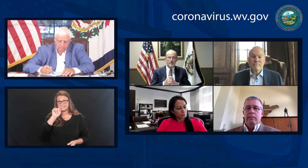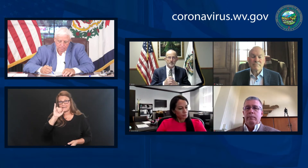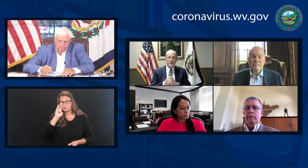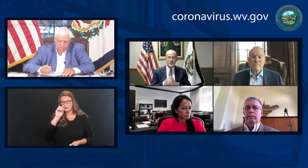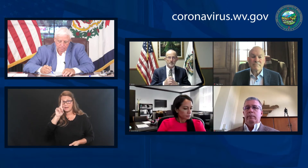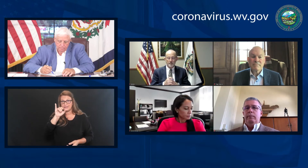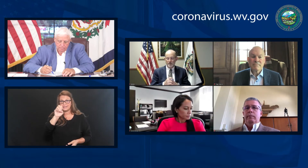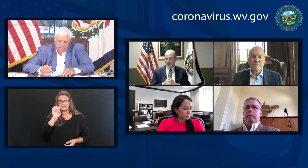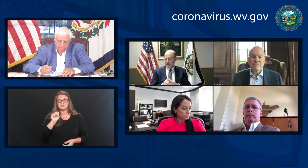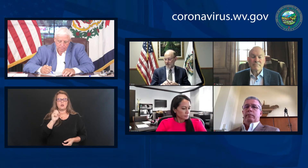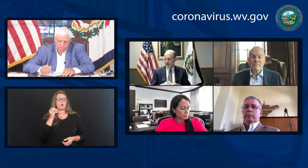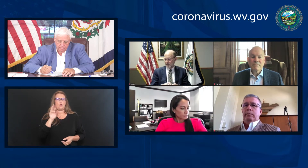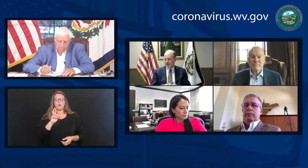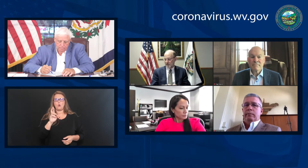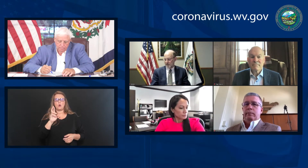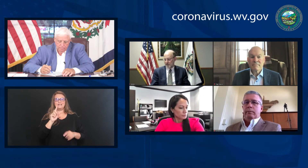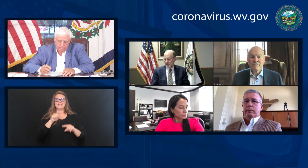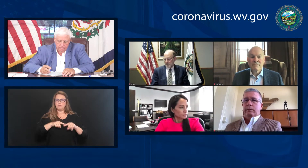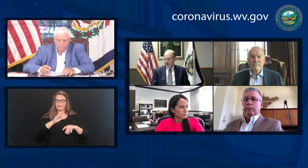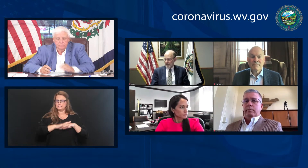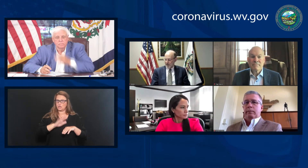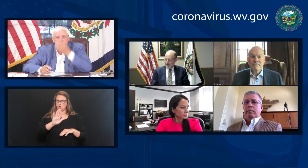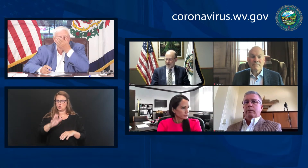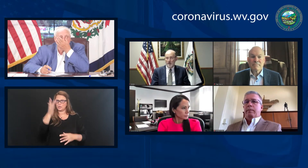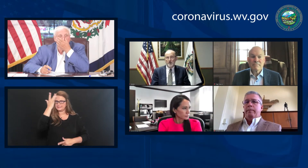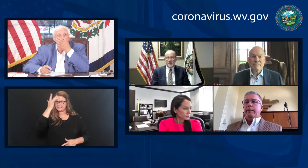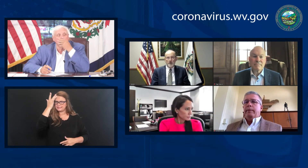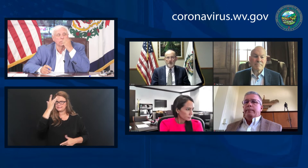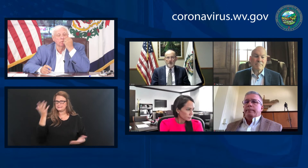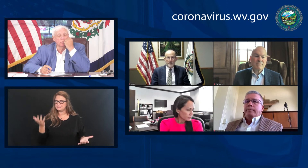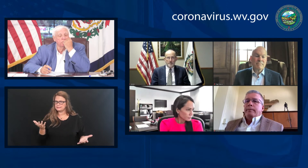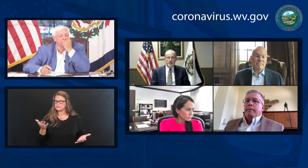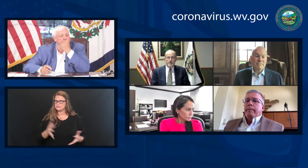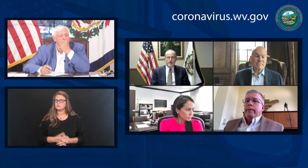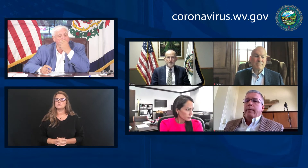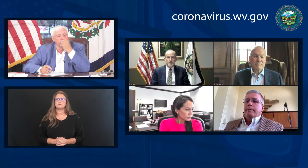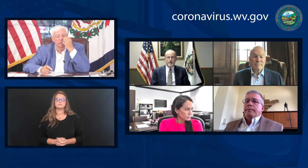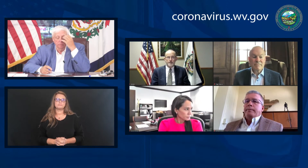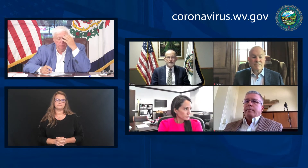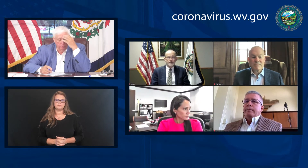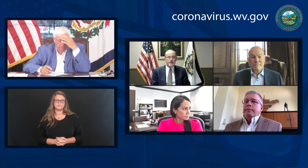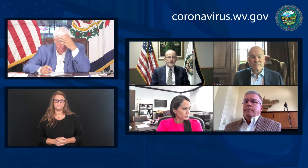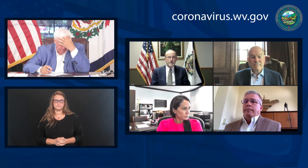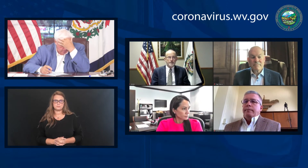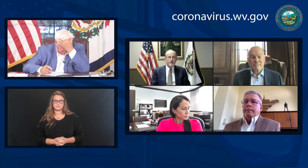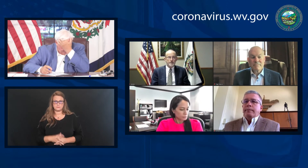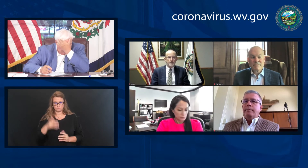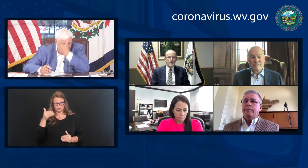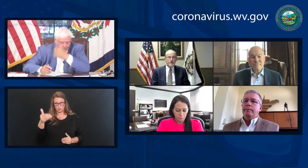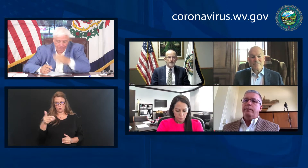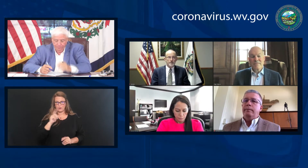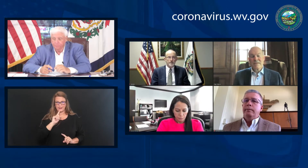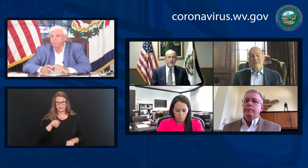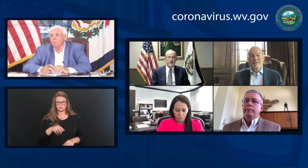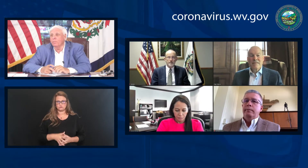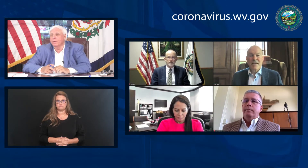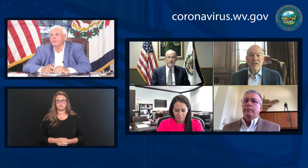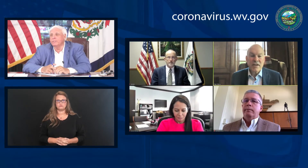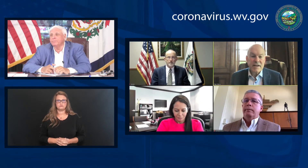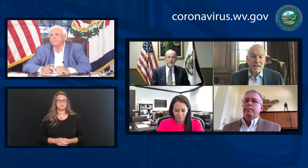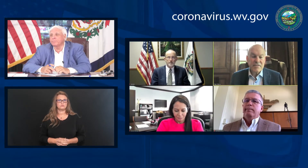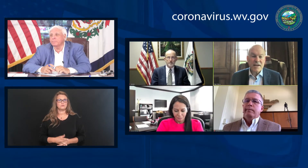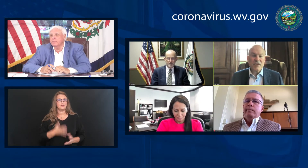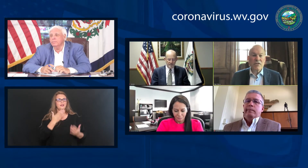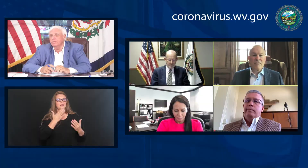on the severity of your symptoms? Thank you very much. Dr. Marsh, go. Thank